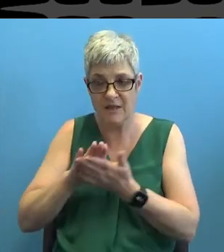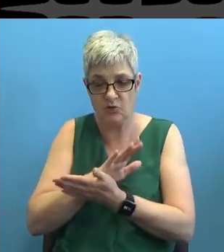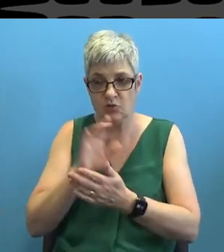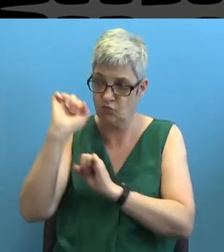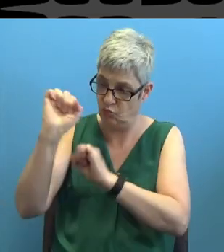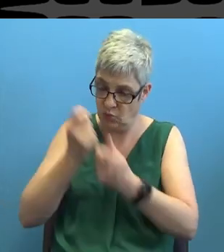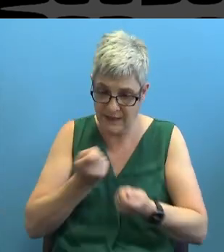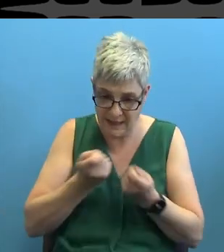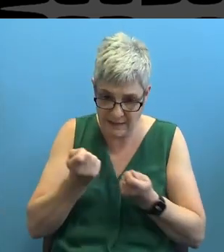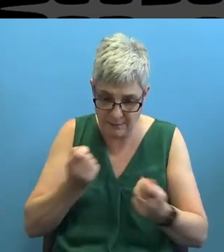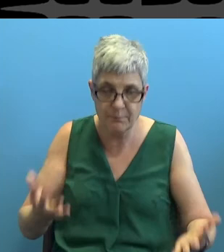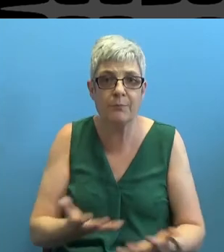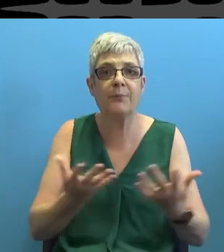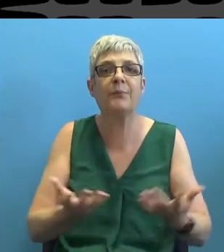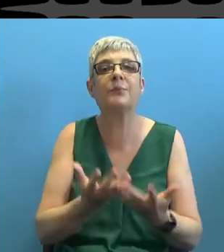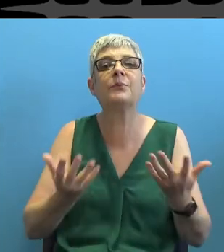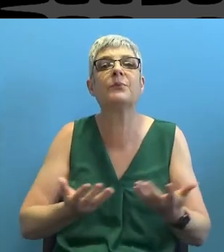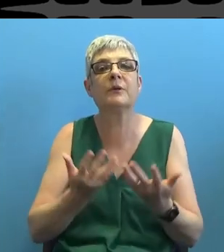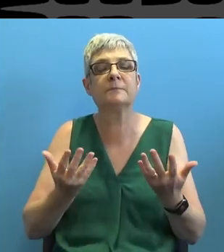kingdom.